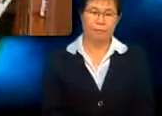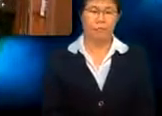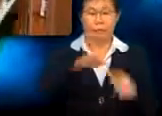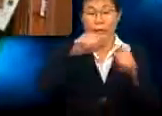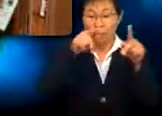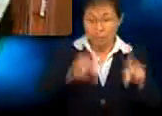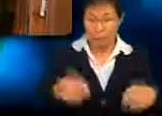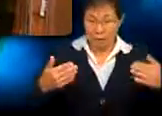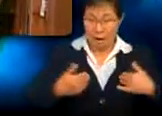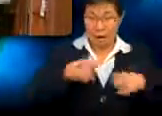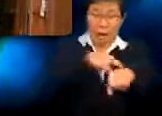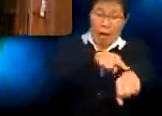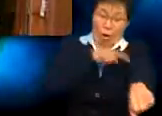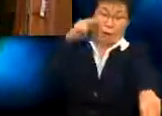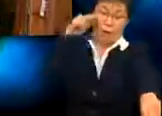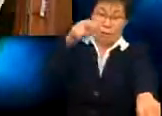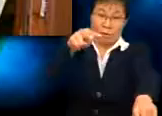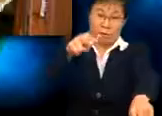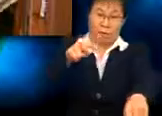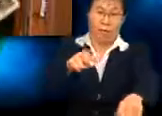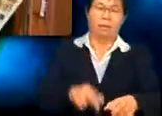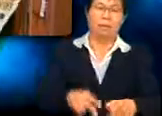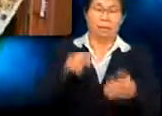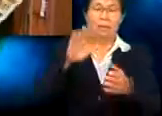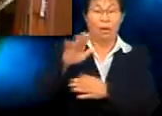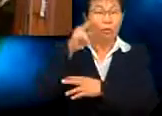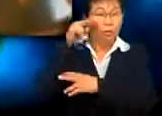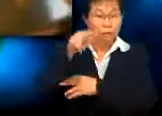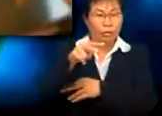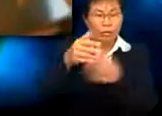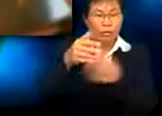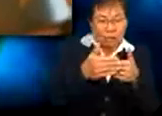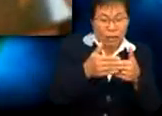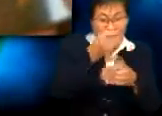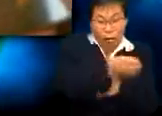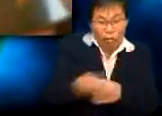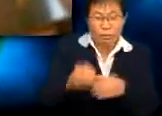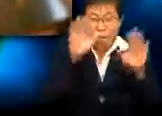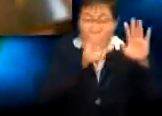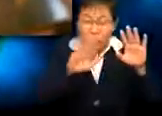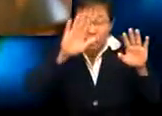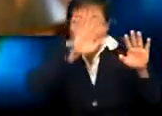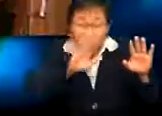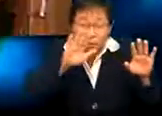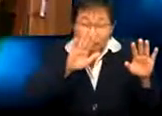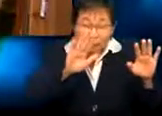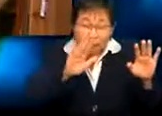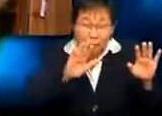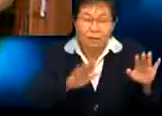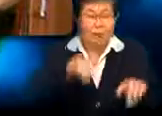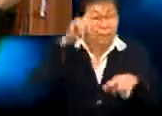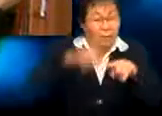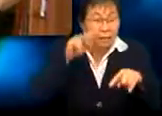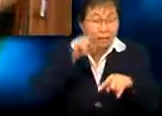When a person has long-sightedness, her vision of near objects is blurred.